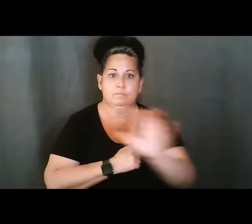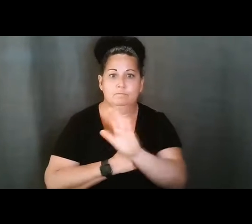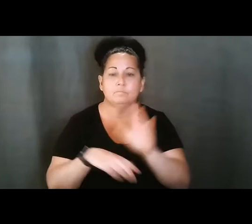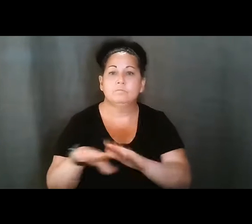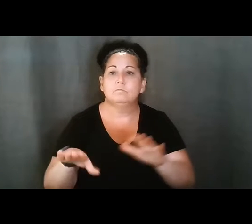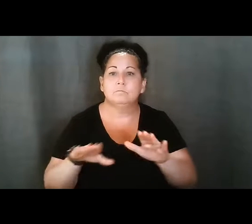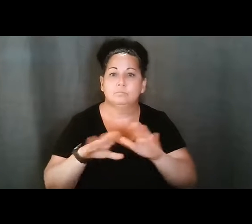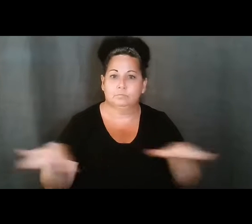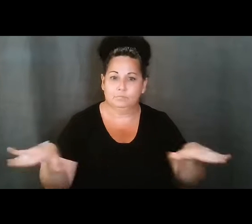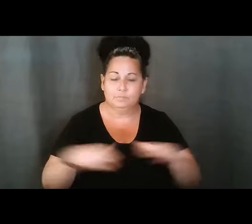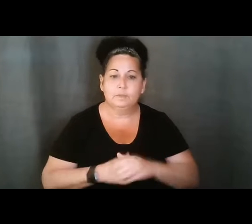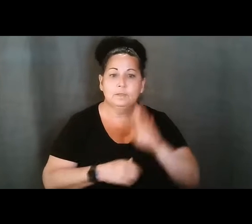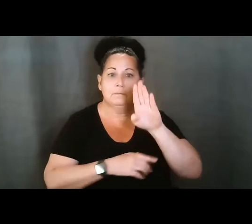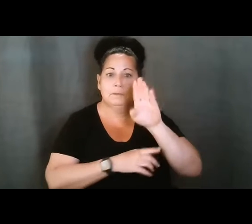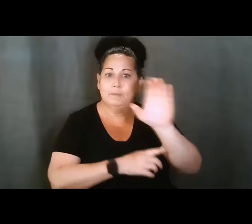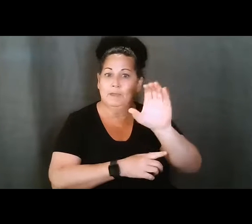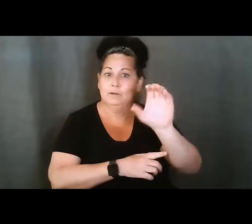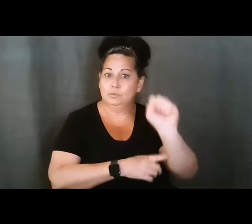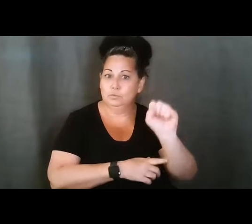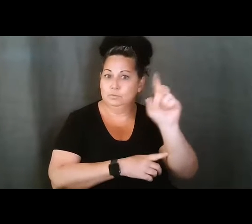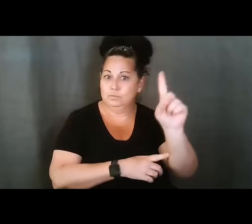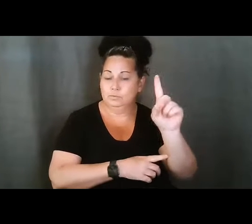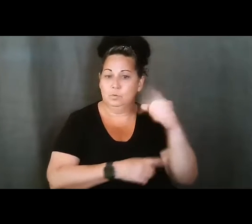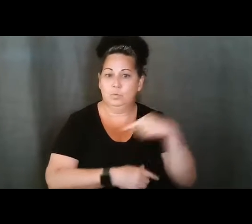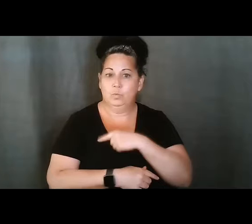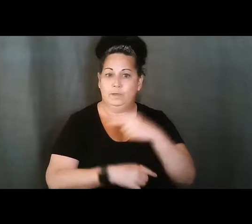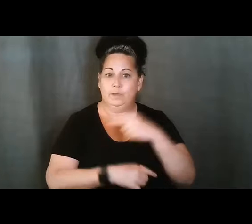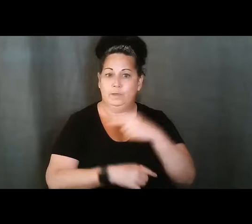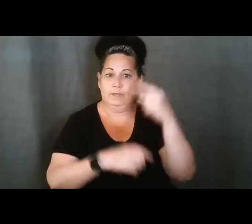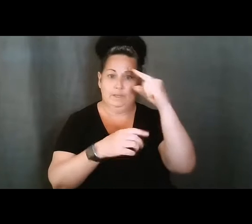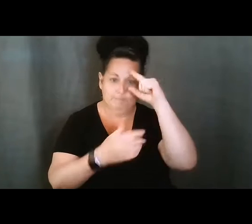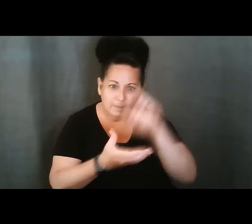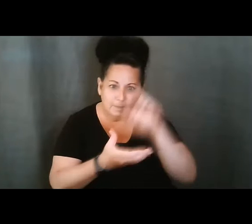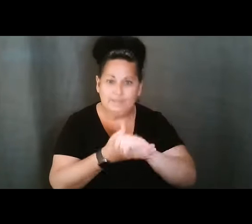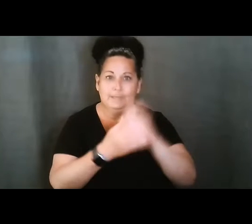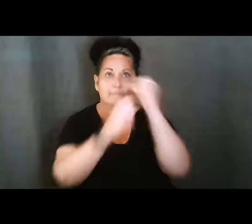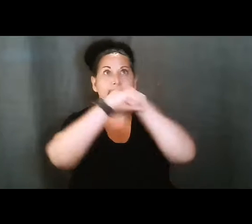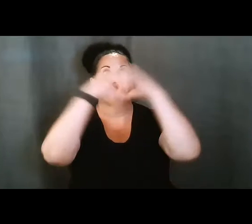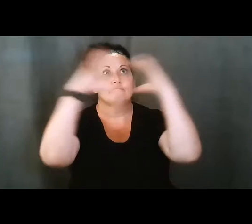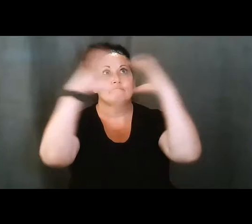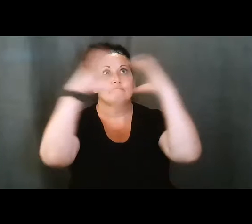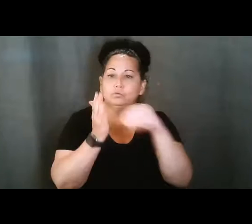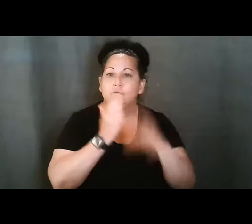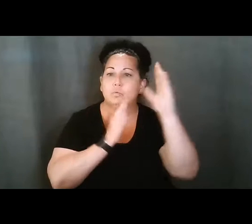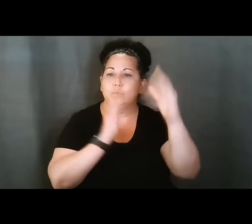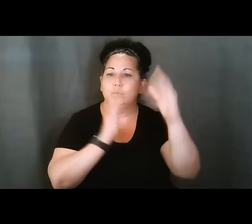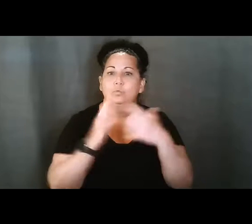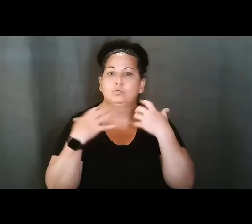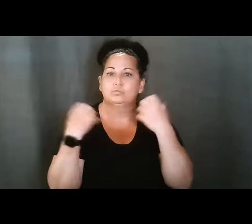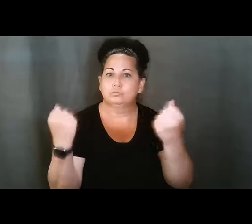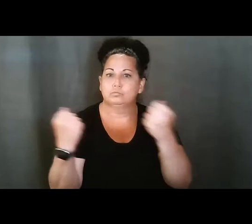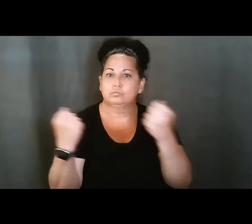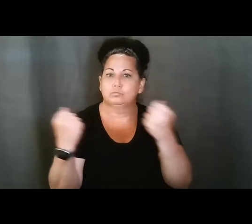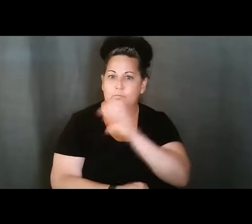In Bibb County Schools, we believe in our vision that each student will demonstrate strength of character and will